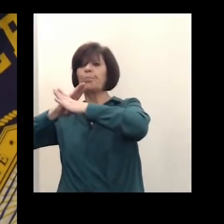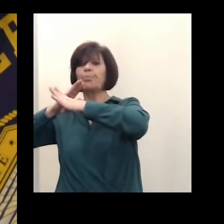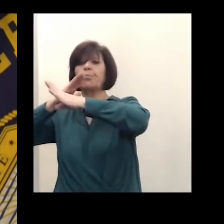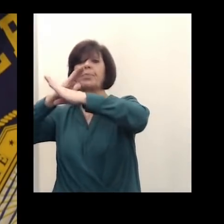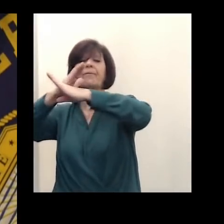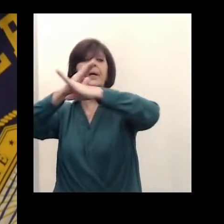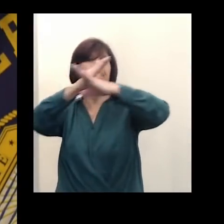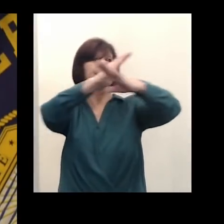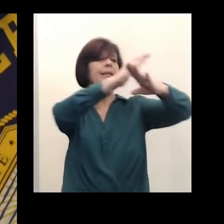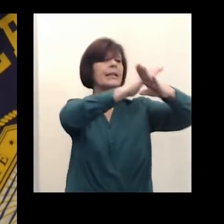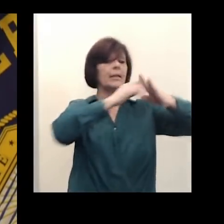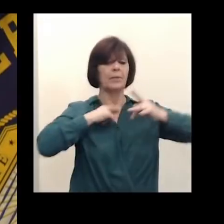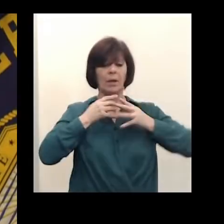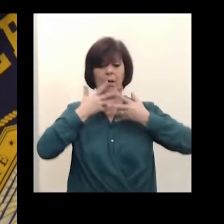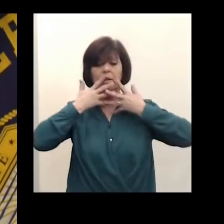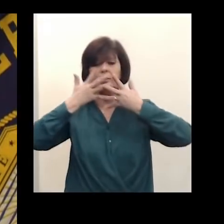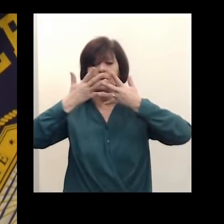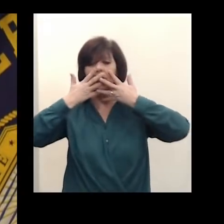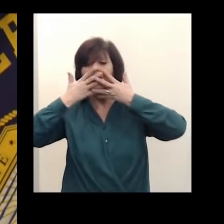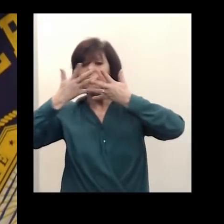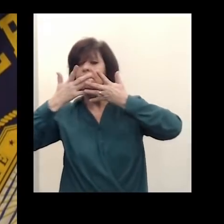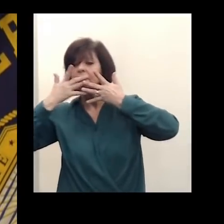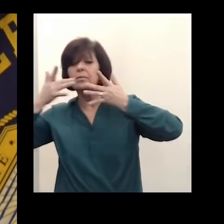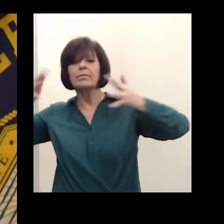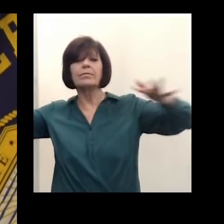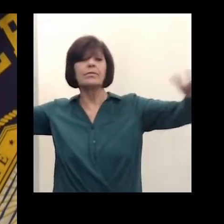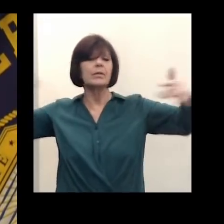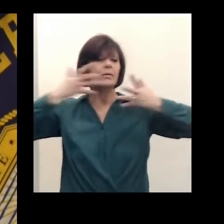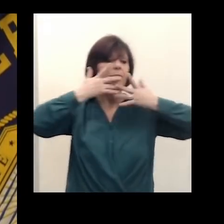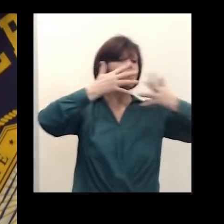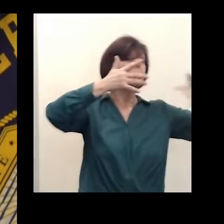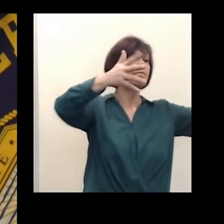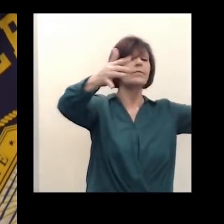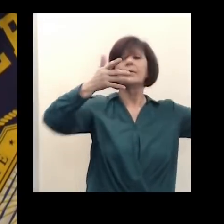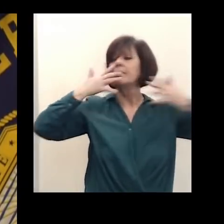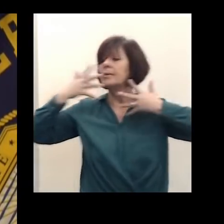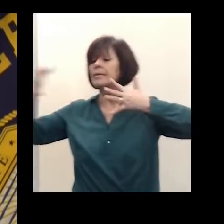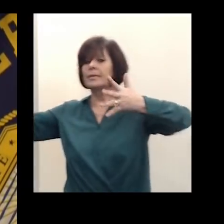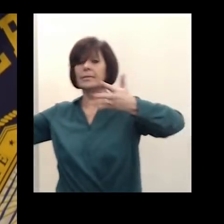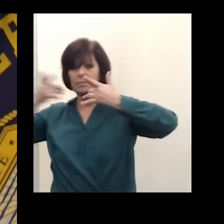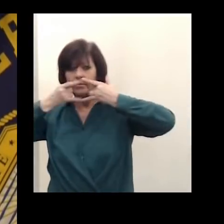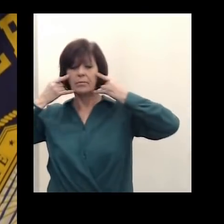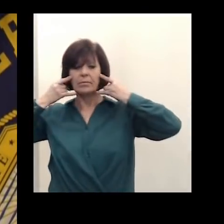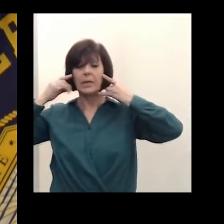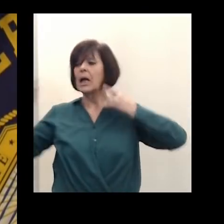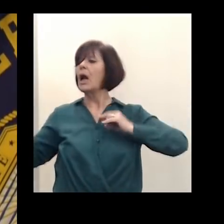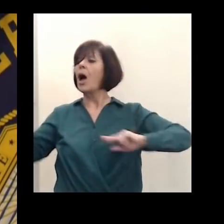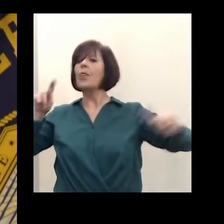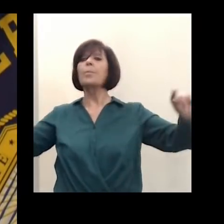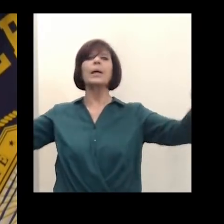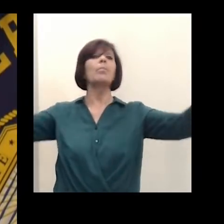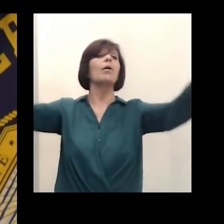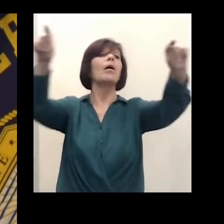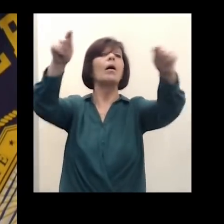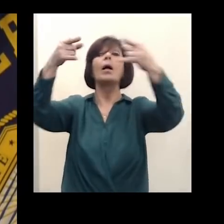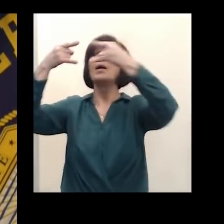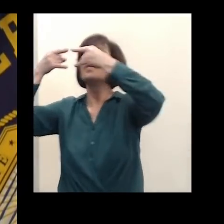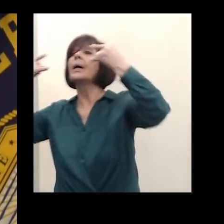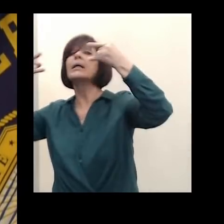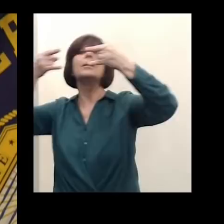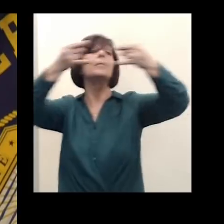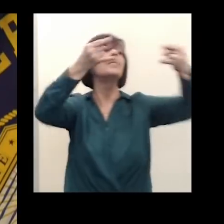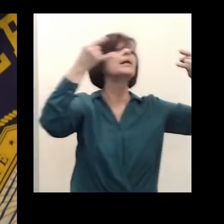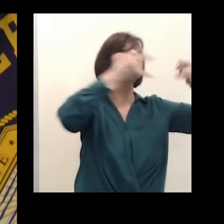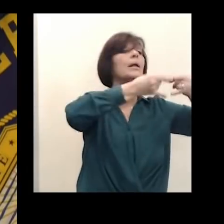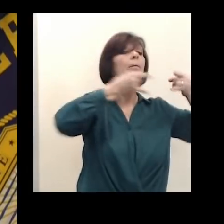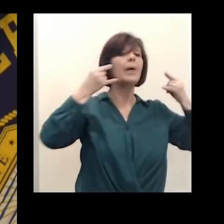they were breathing out from entering into the air, and other people in those grocery stores, by wearing masks, also, if a few particles